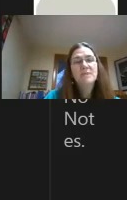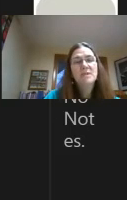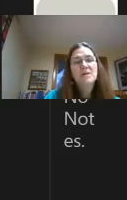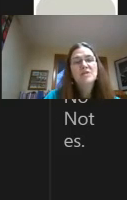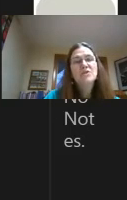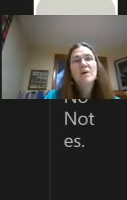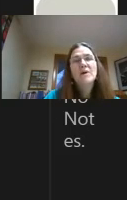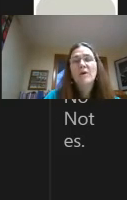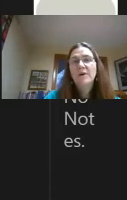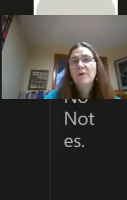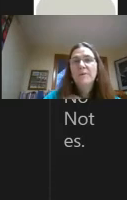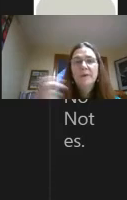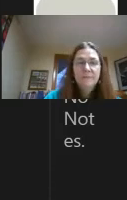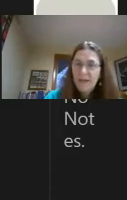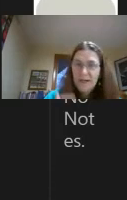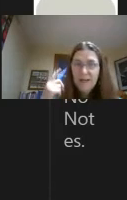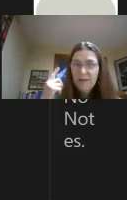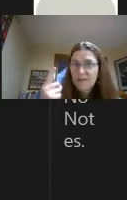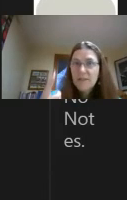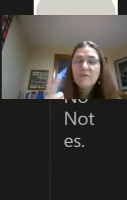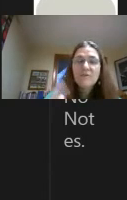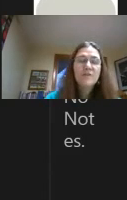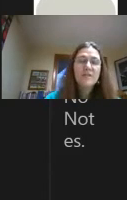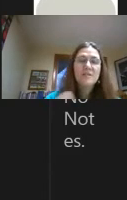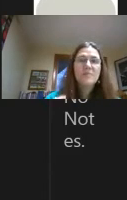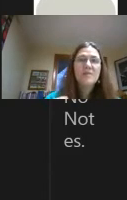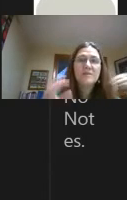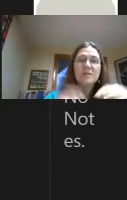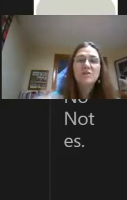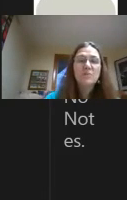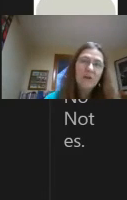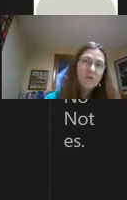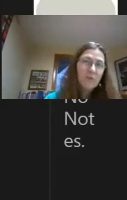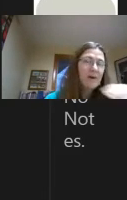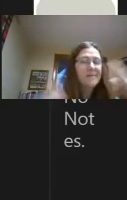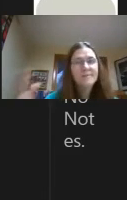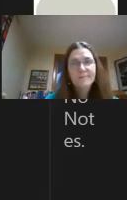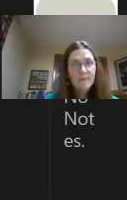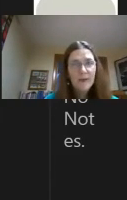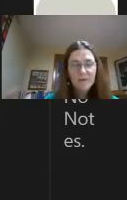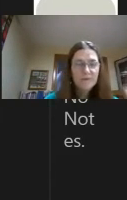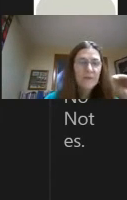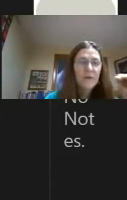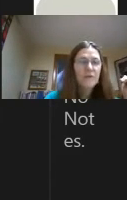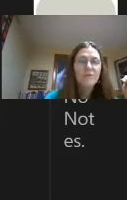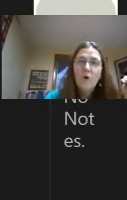something. So you might want to go back and add a single seeded species into your bare spots after you've dealt with your